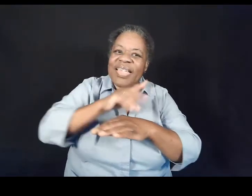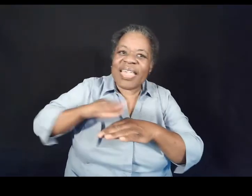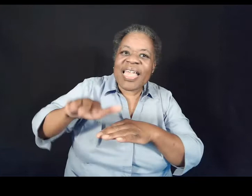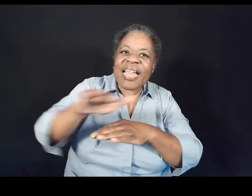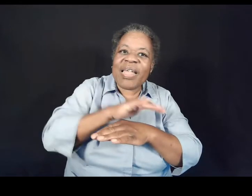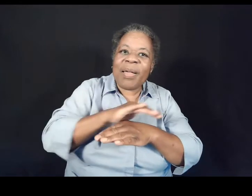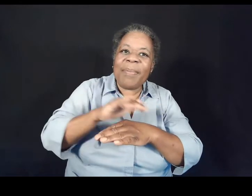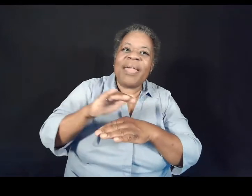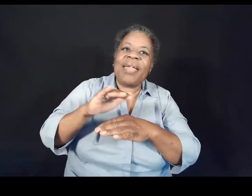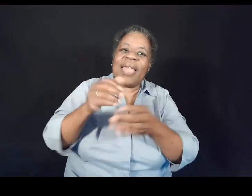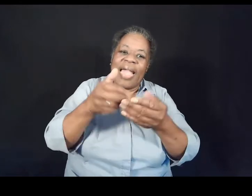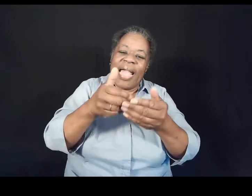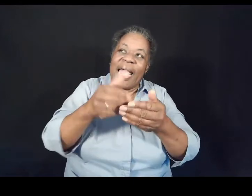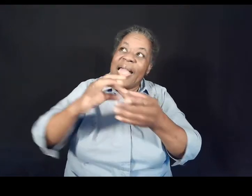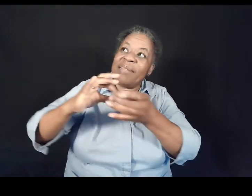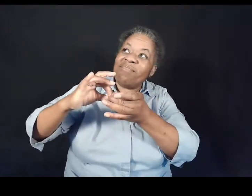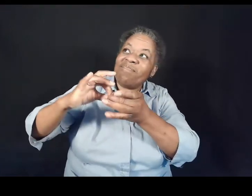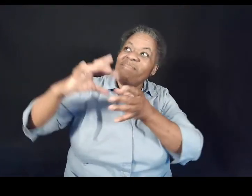people.